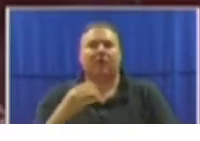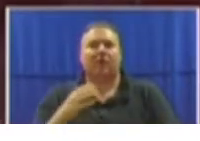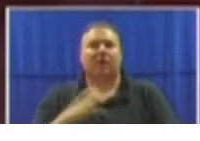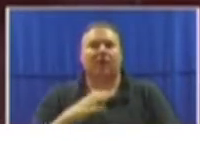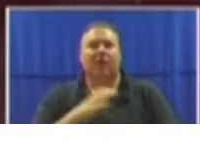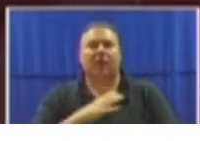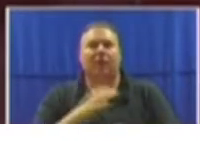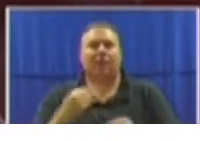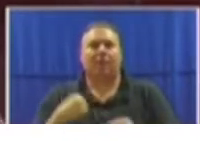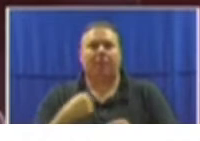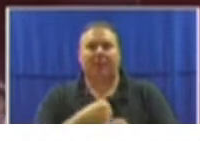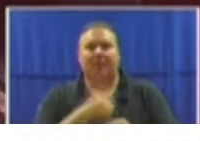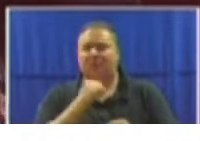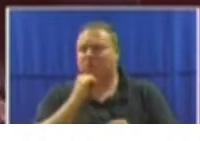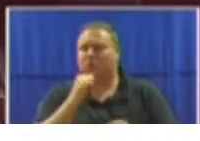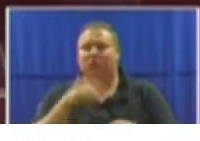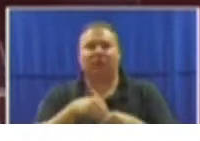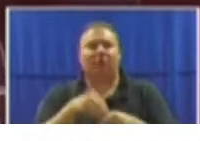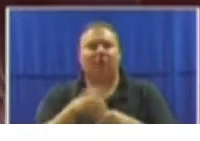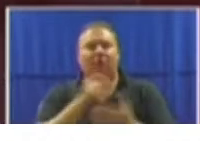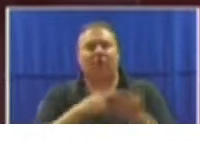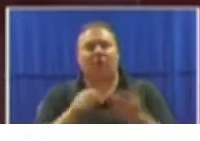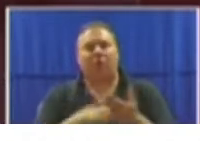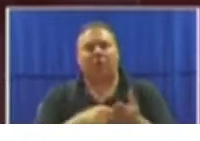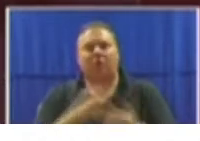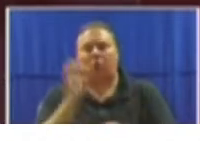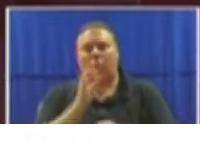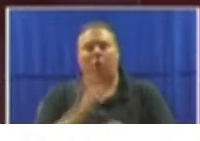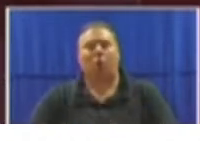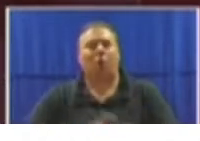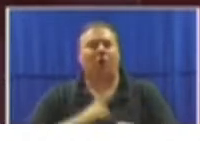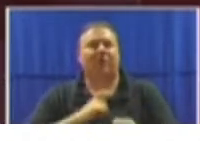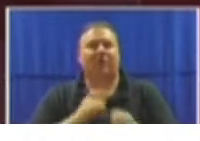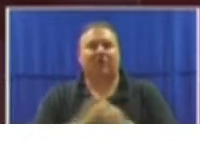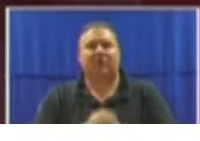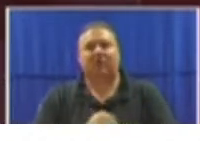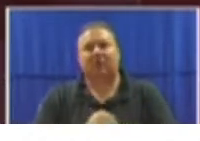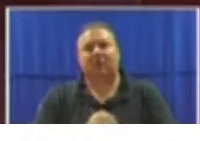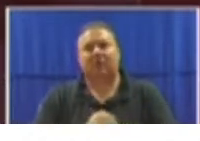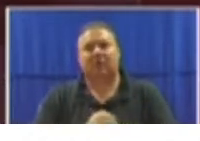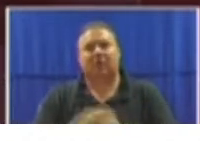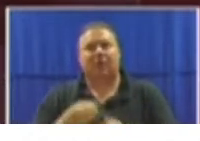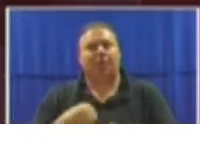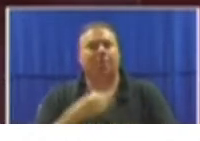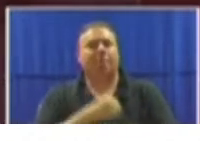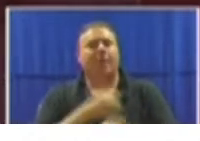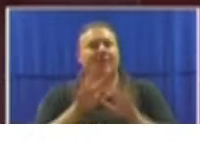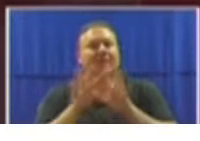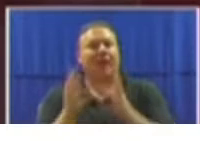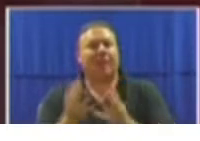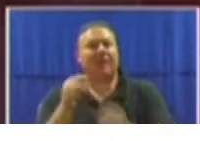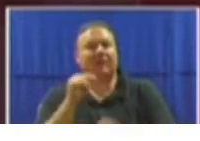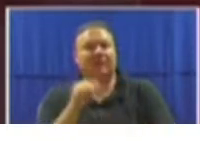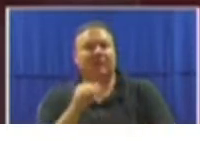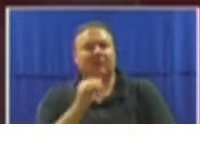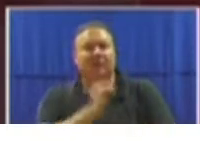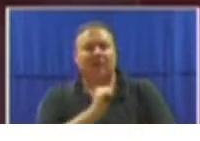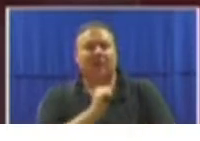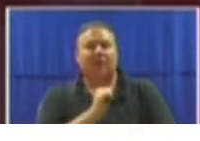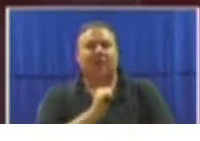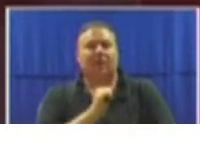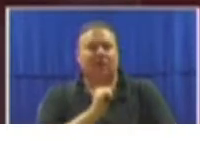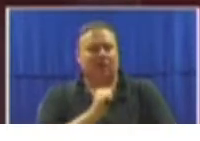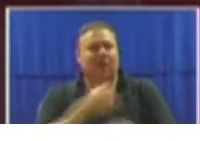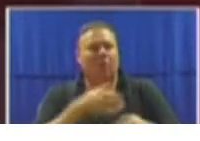not participating and voting in the no confidence motion. Members of the Cabinet in their majority are by law members of